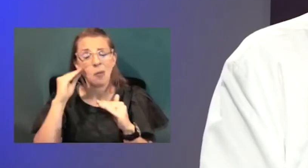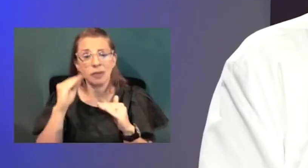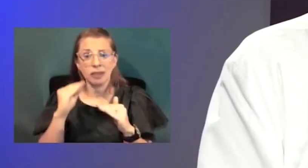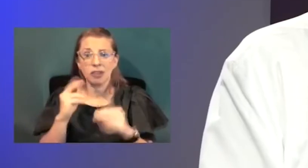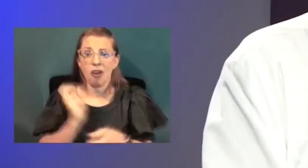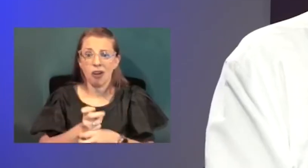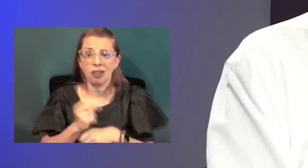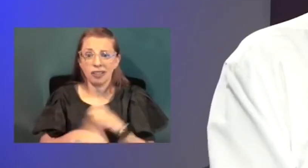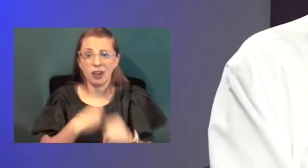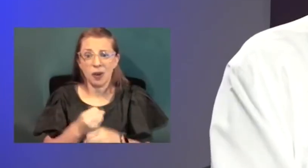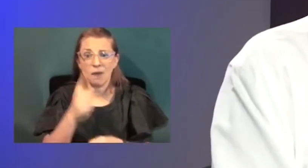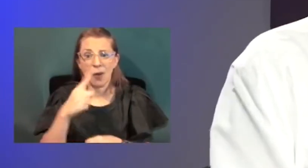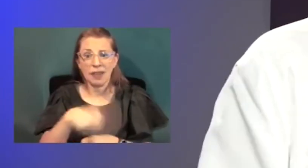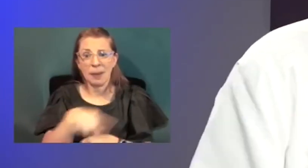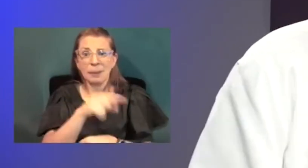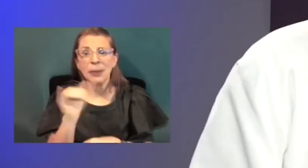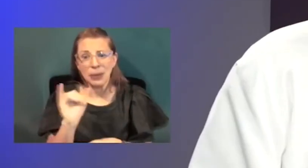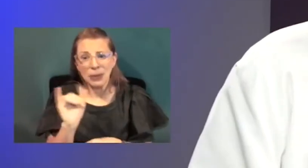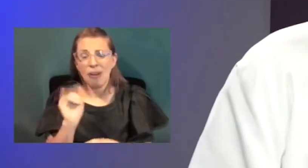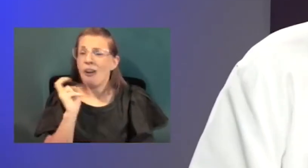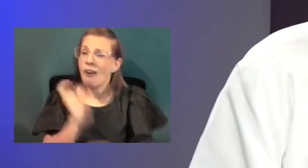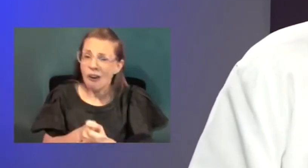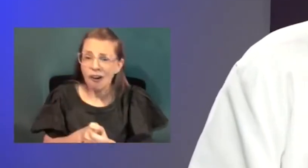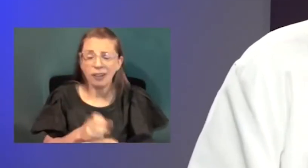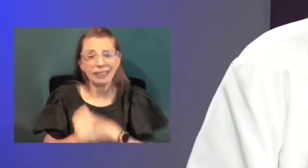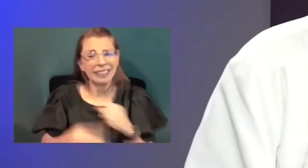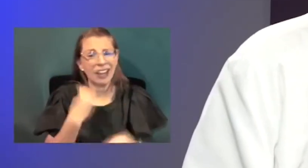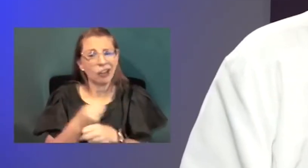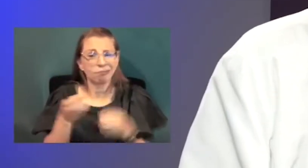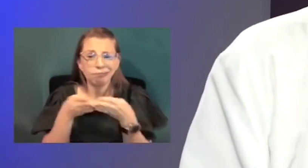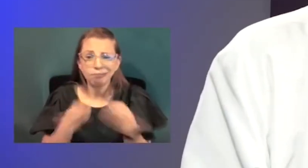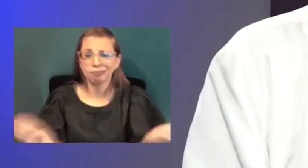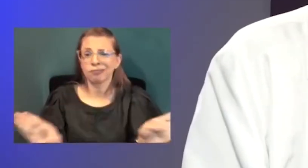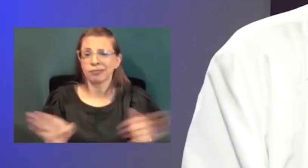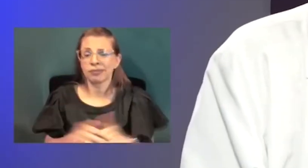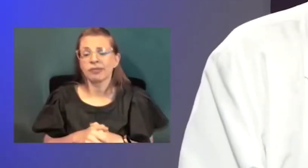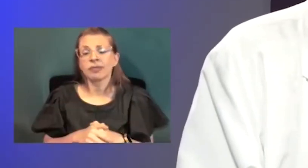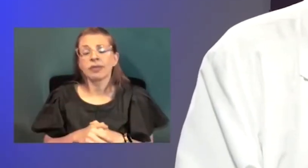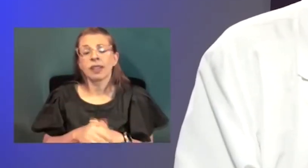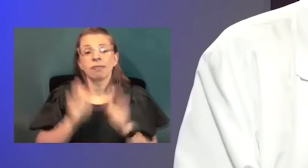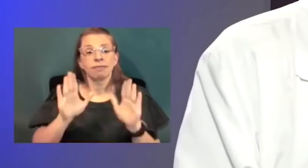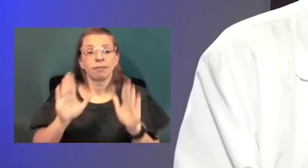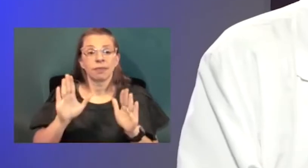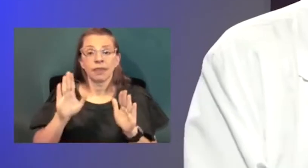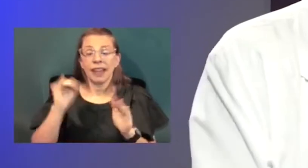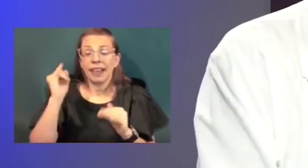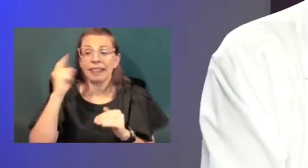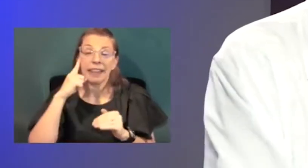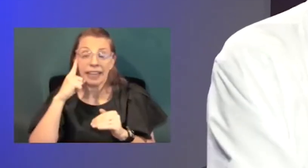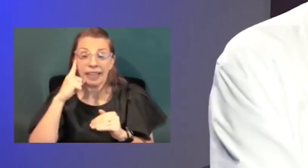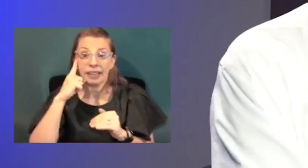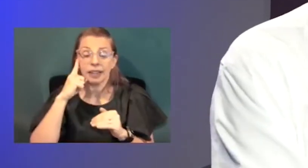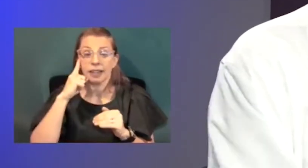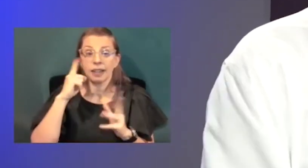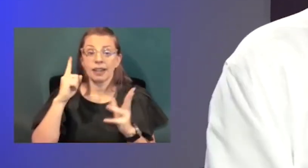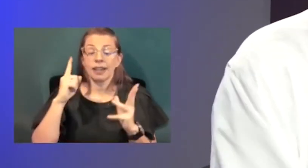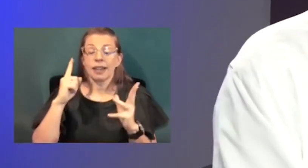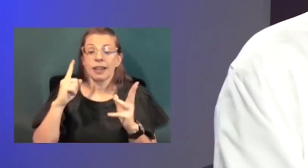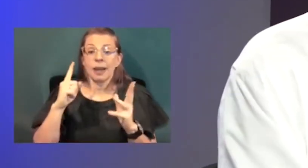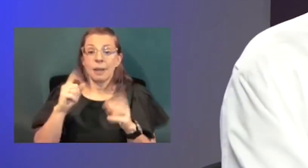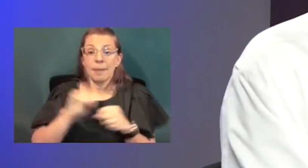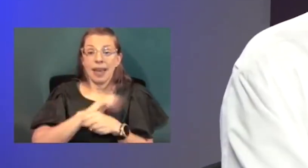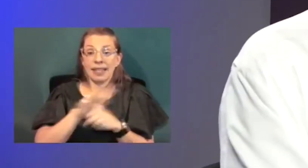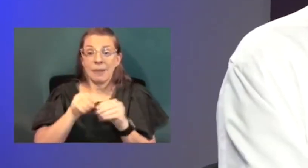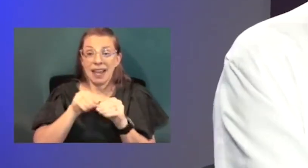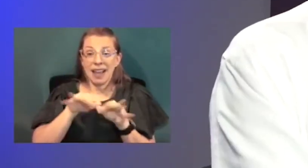just been a hard year. It's absolutely wonderful to think that we are starting to emerge from the pandemic, and you can feel